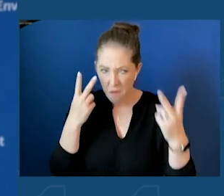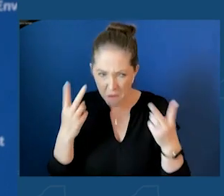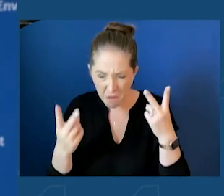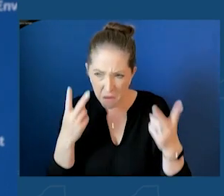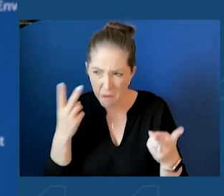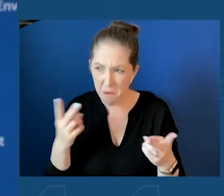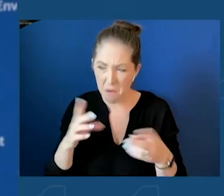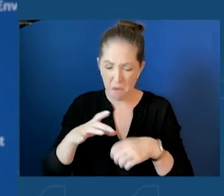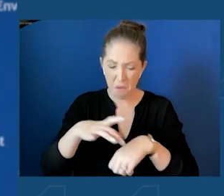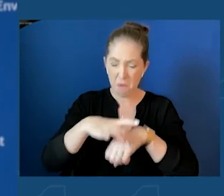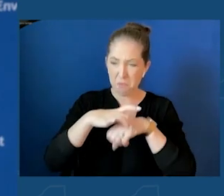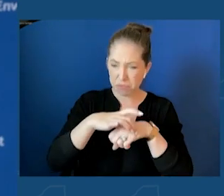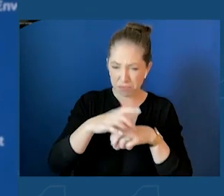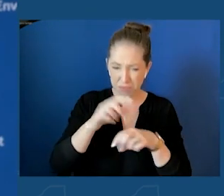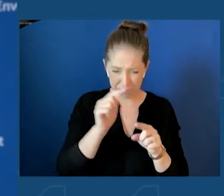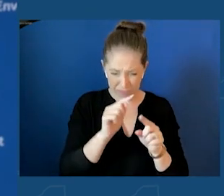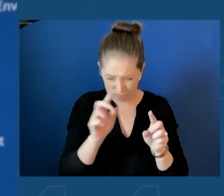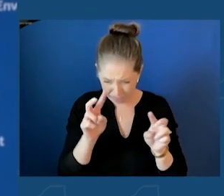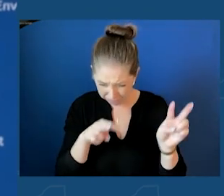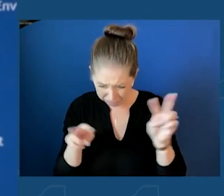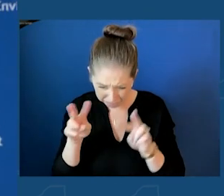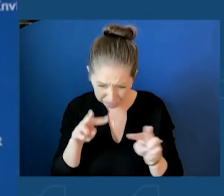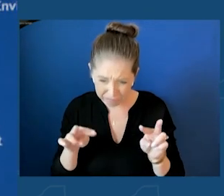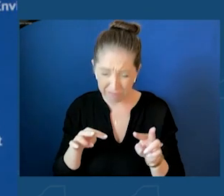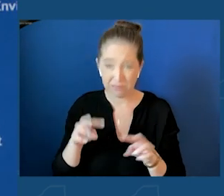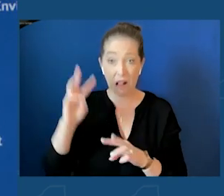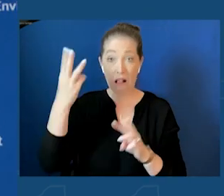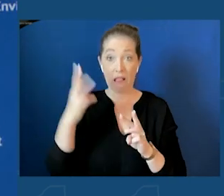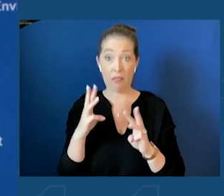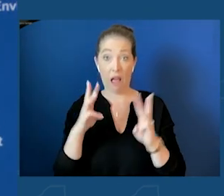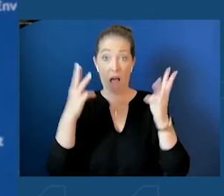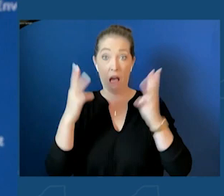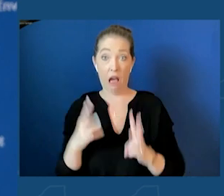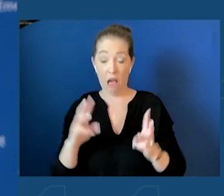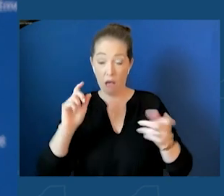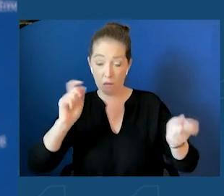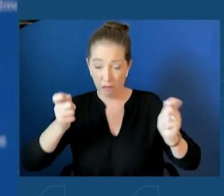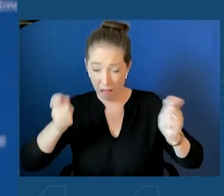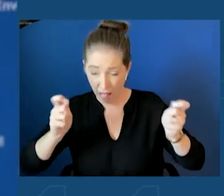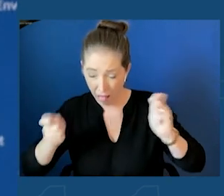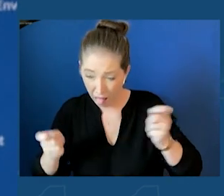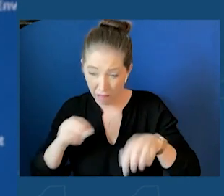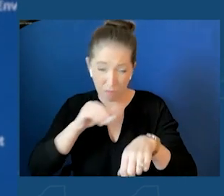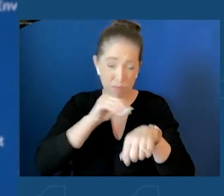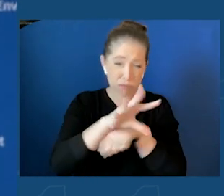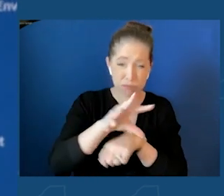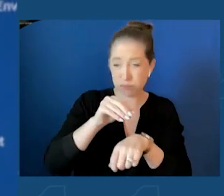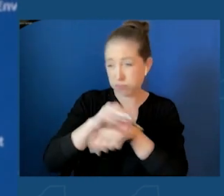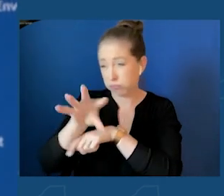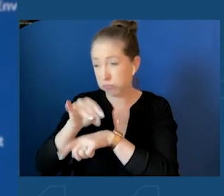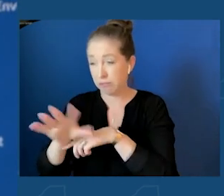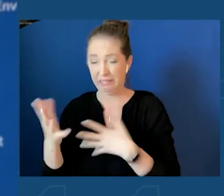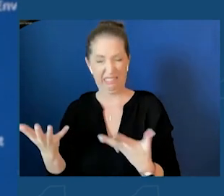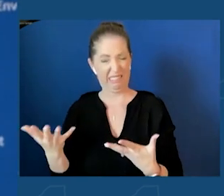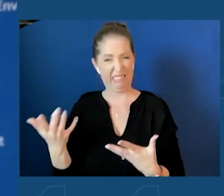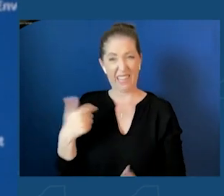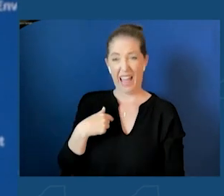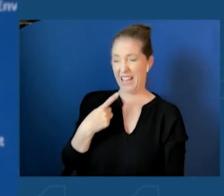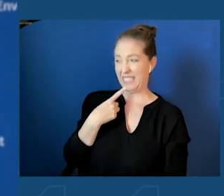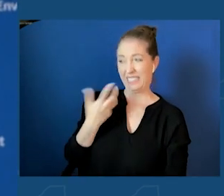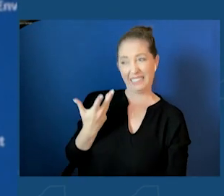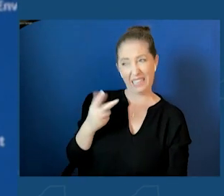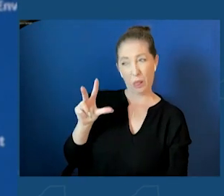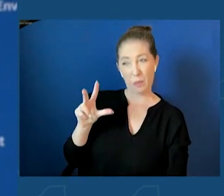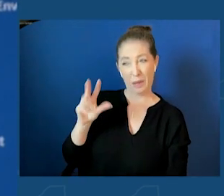and all the ways we've seen climate change have detrimental effects on our environment, I said, I don't know that $3 billion is going to be